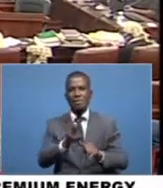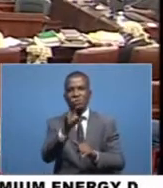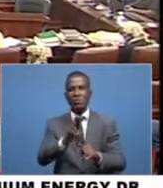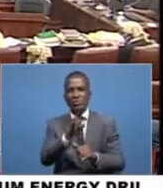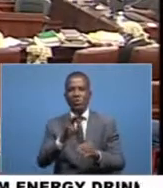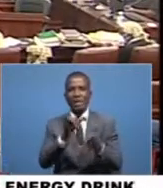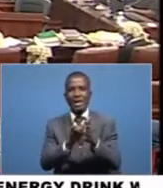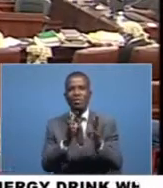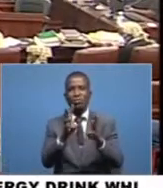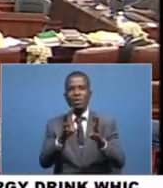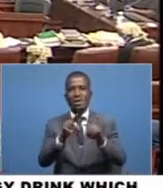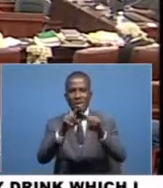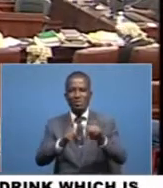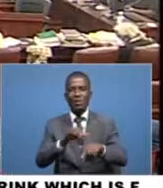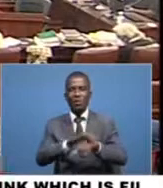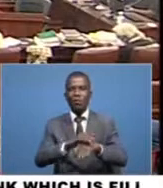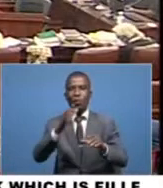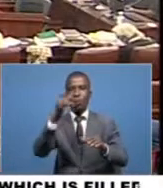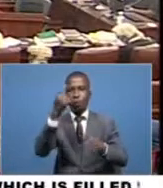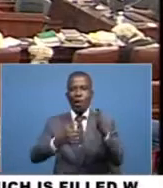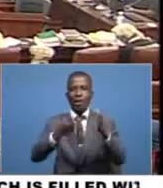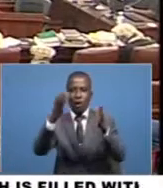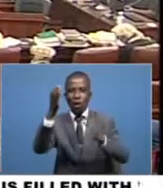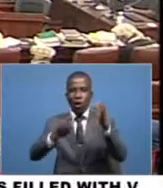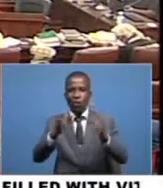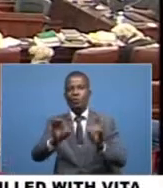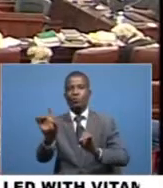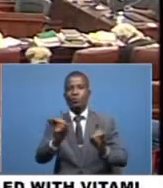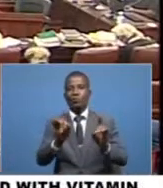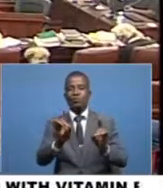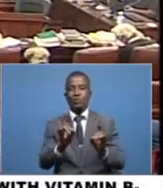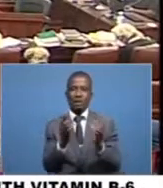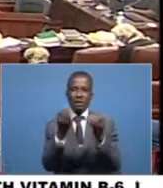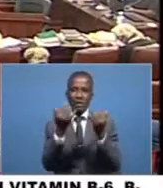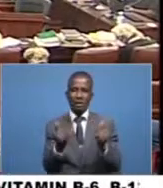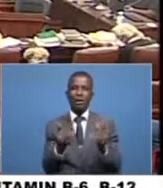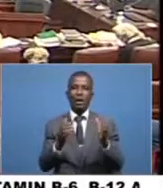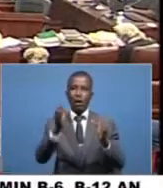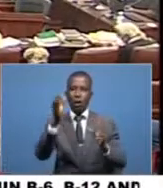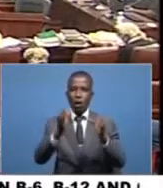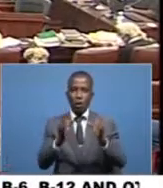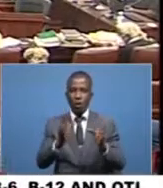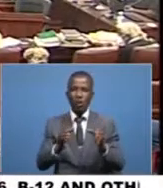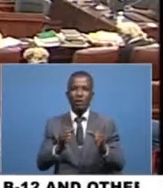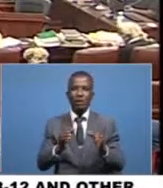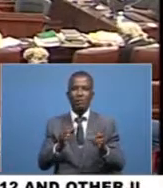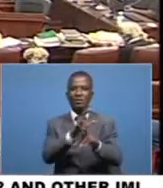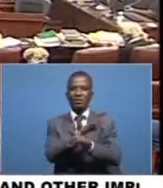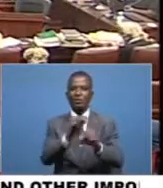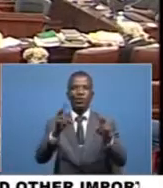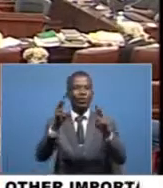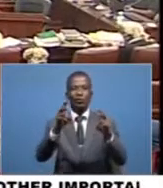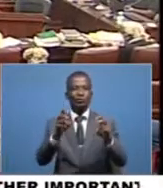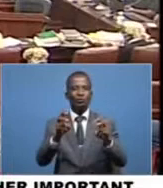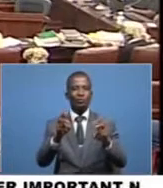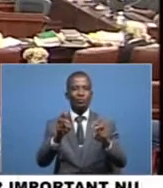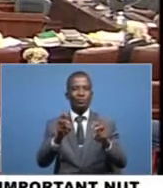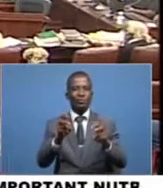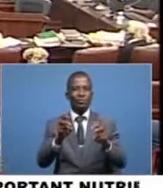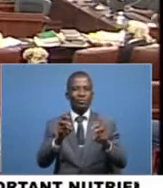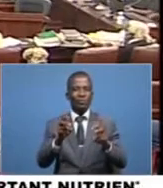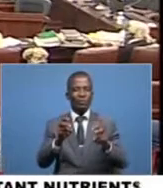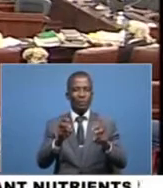context relative to the facts before the court then. In that case, this court was dealing with the submission of no case in a trial admitting affidavit